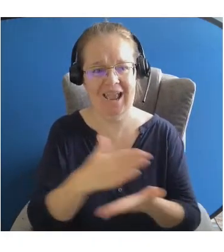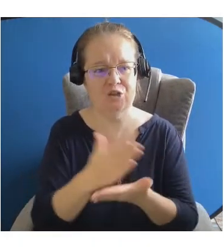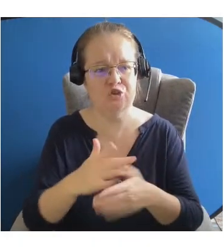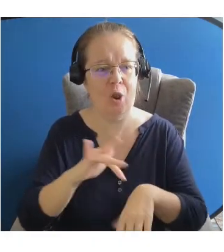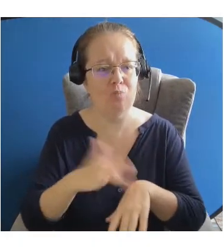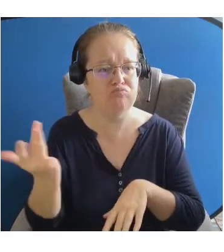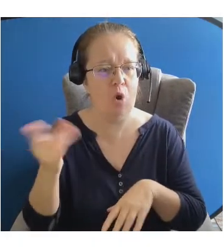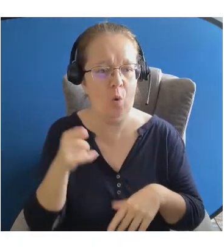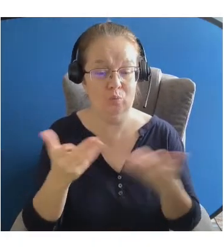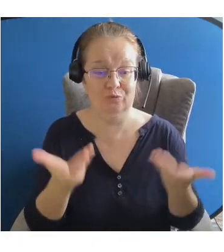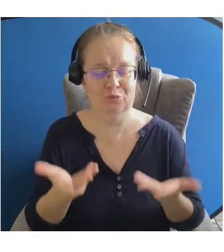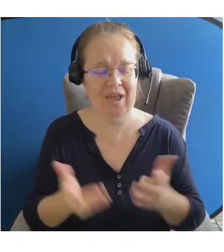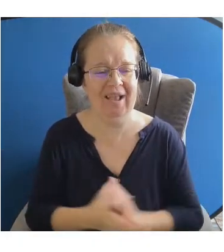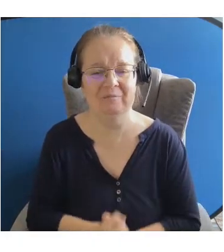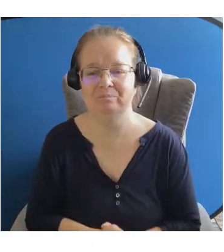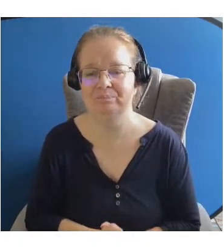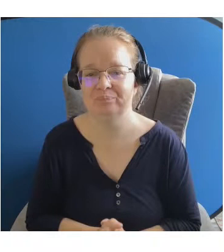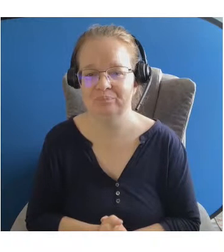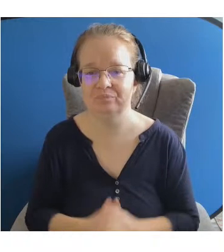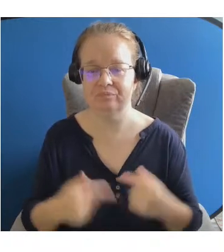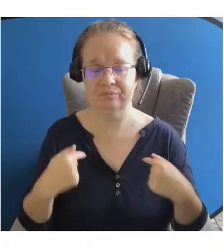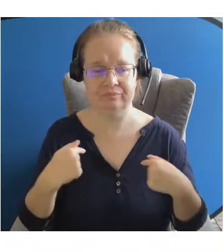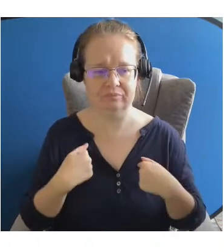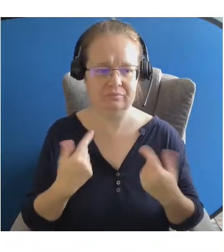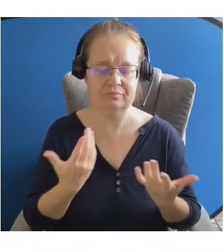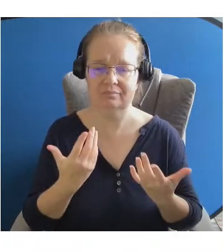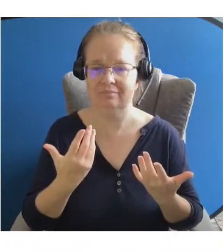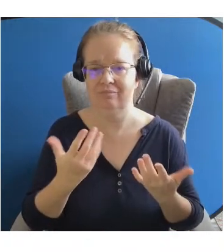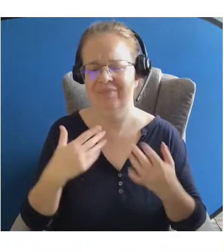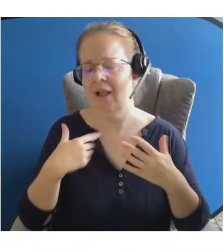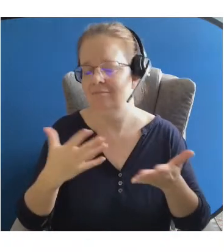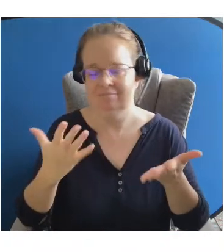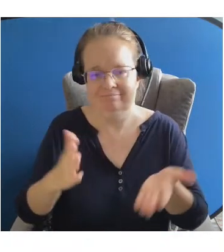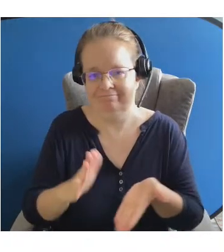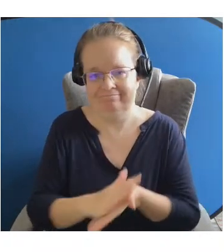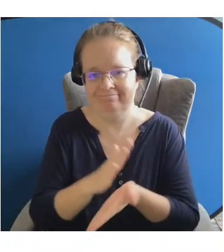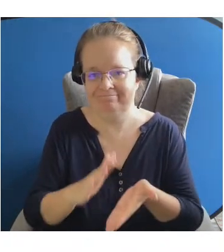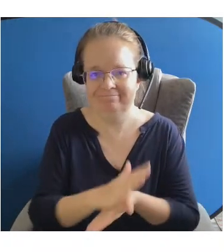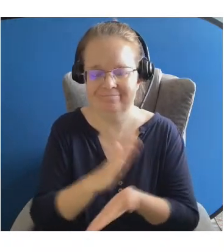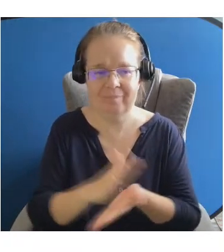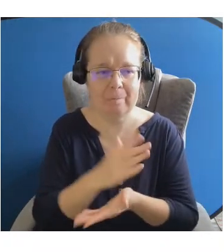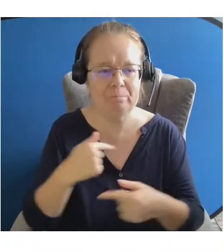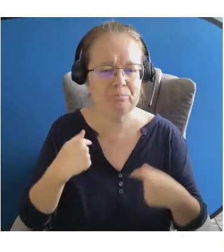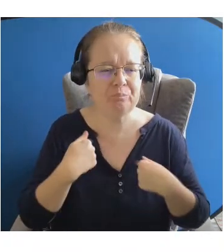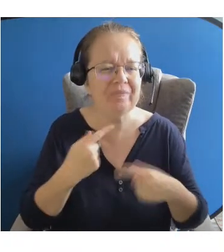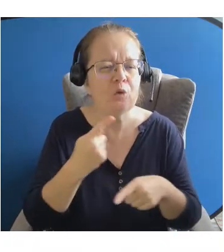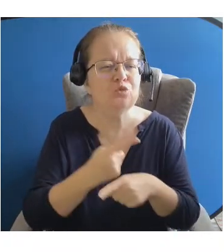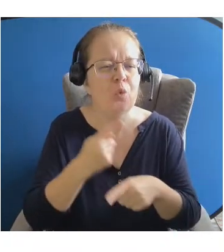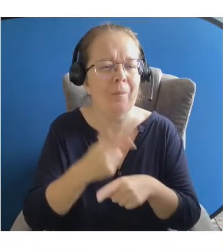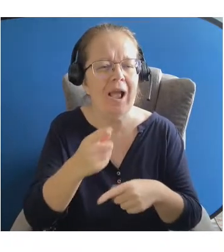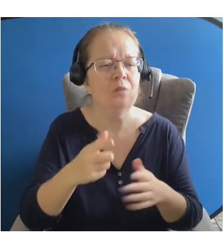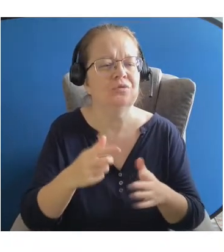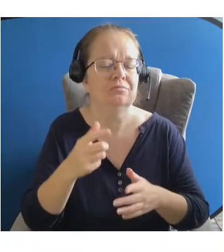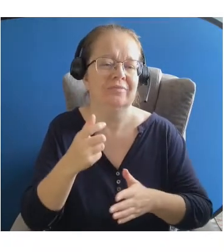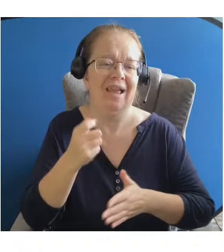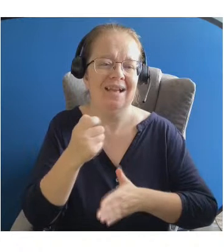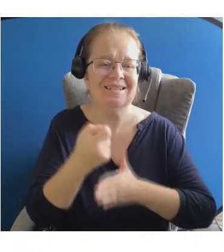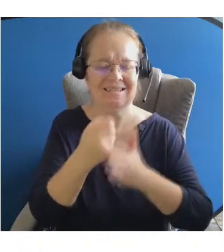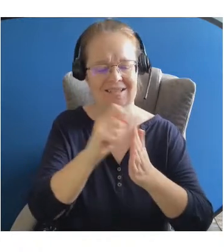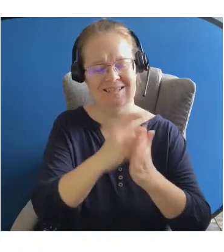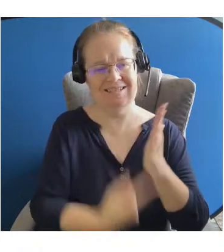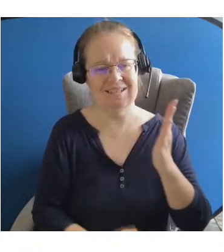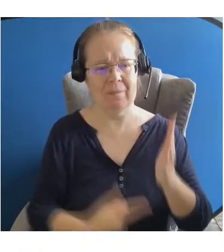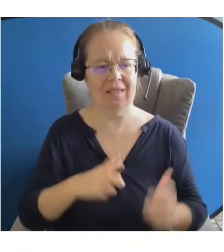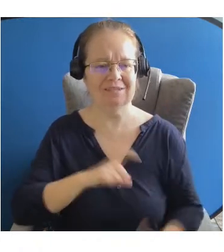Conference today. I have the very great pleasure to talk a little about Disability Confident and the scheme